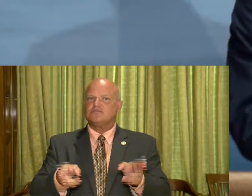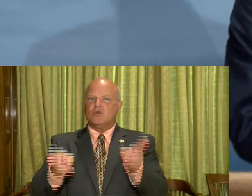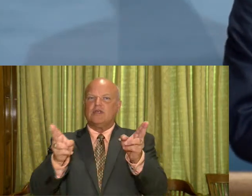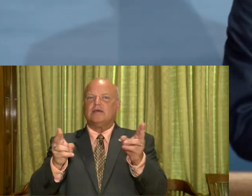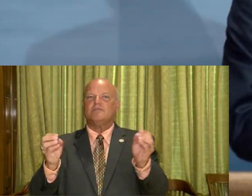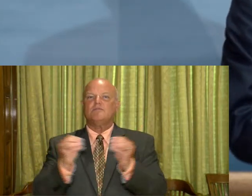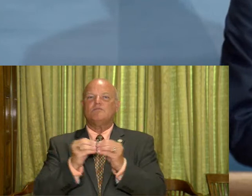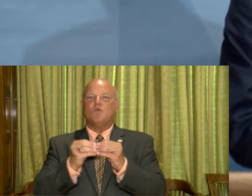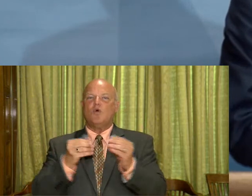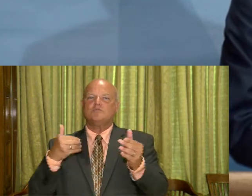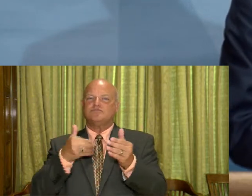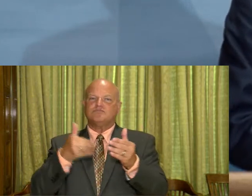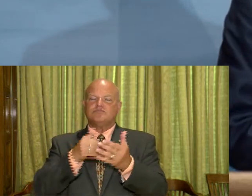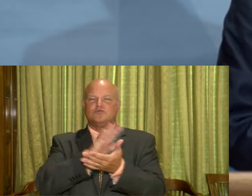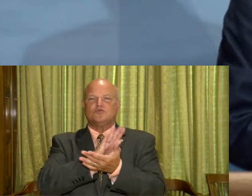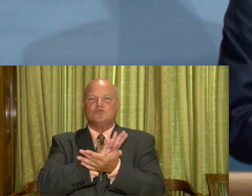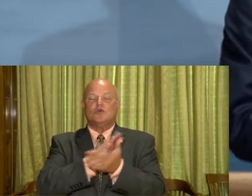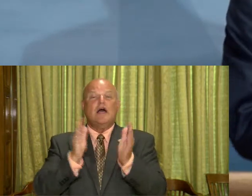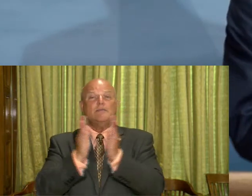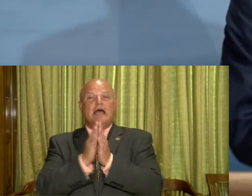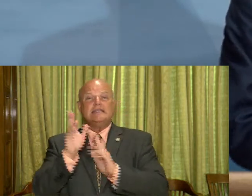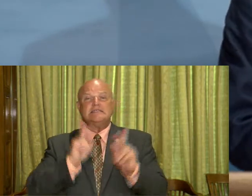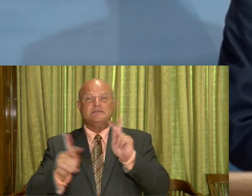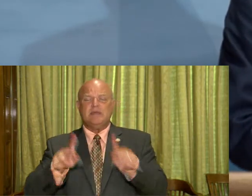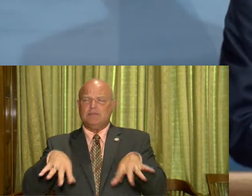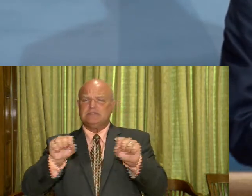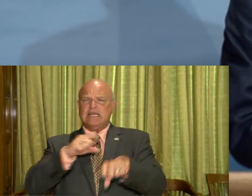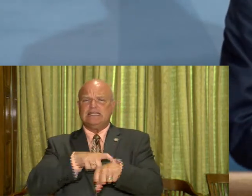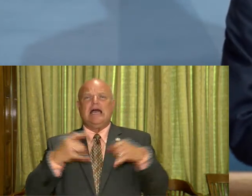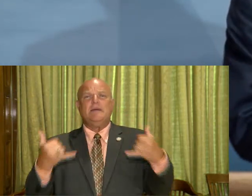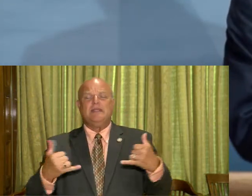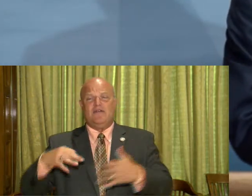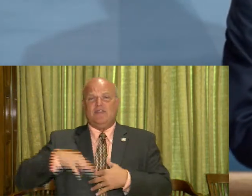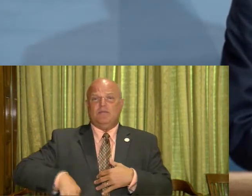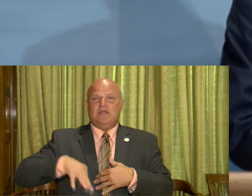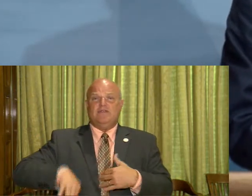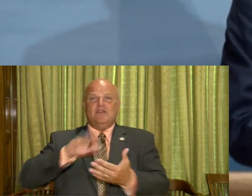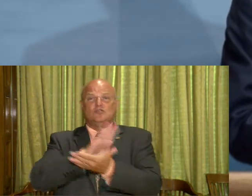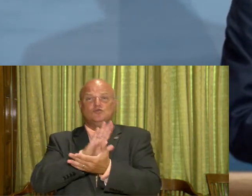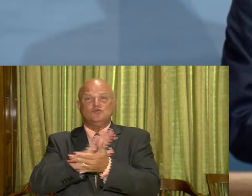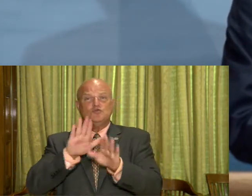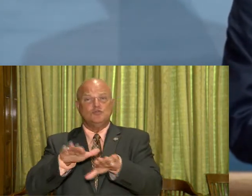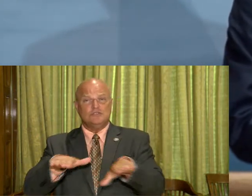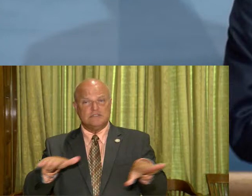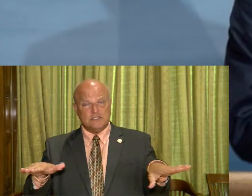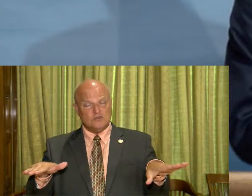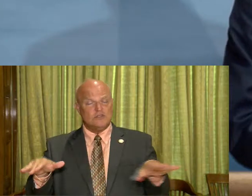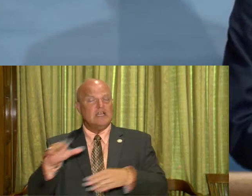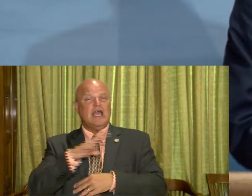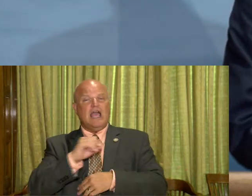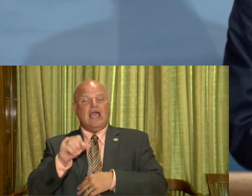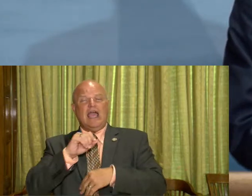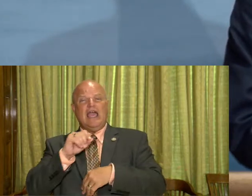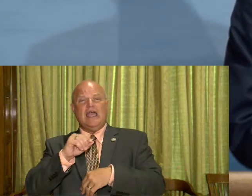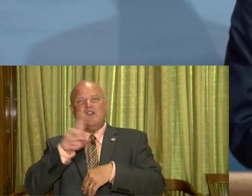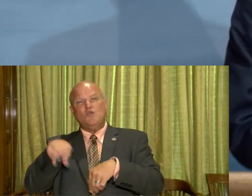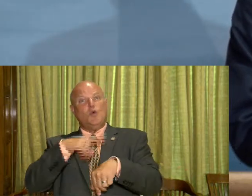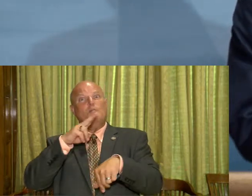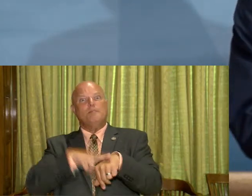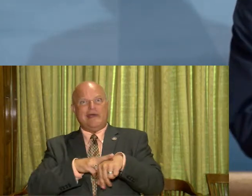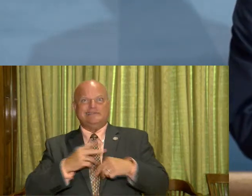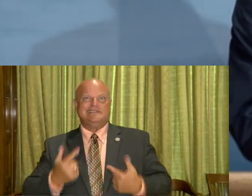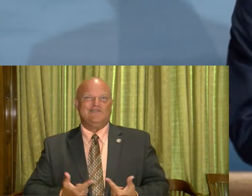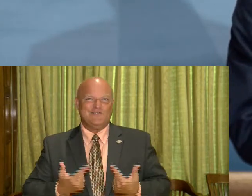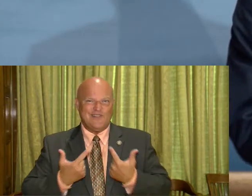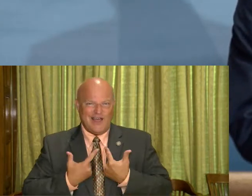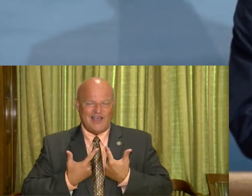school. So I'm asking all Arkansans, take time now for the benefit of our school children, the normalcy of